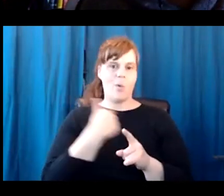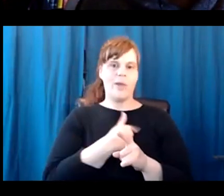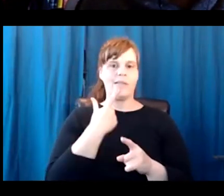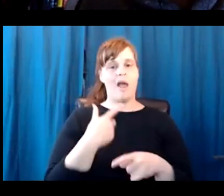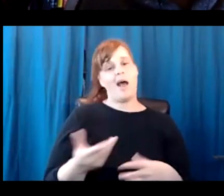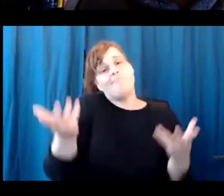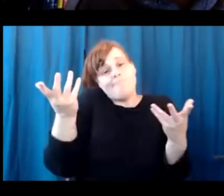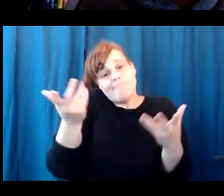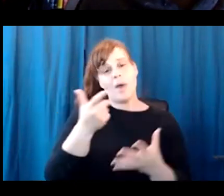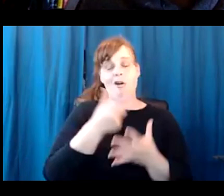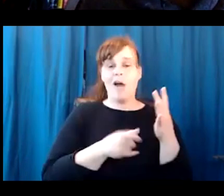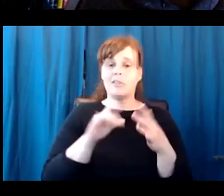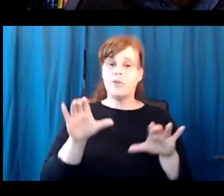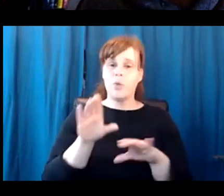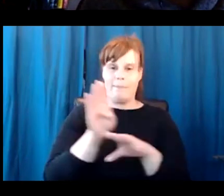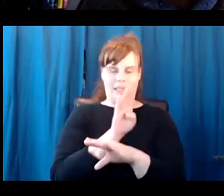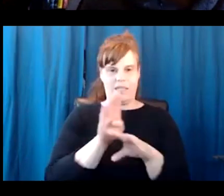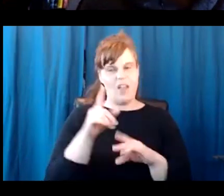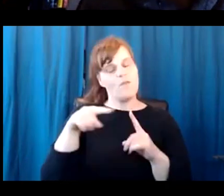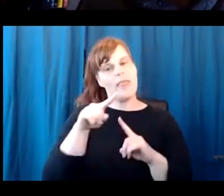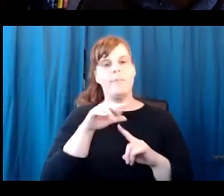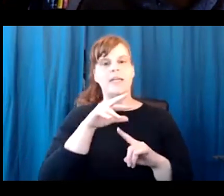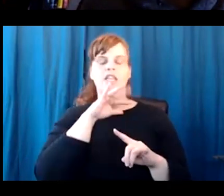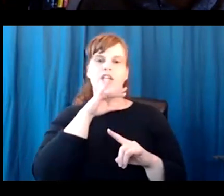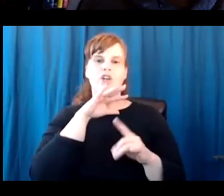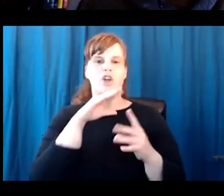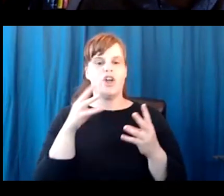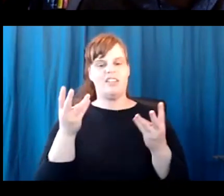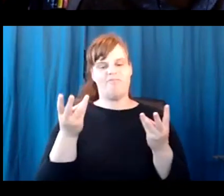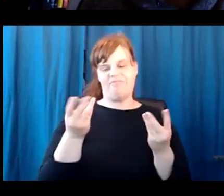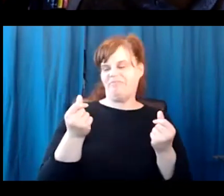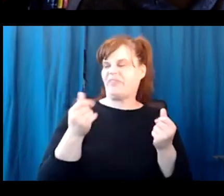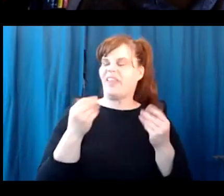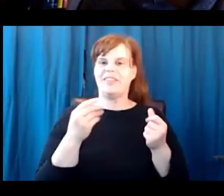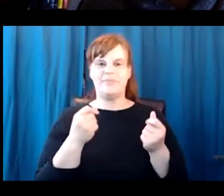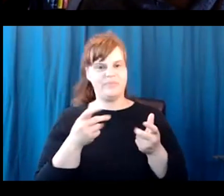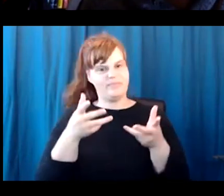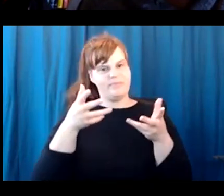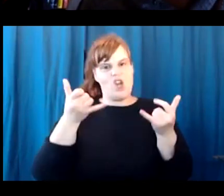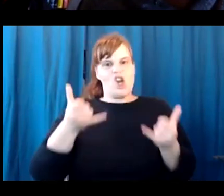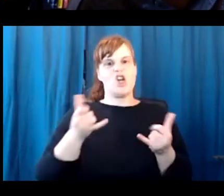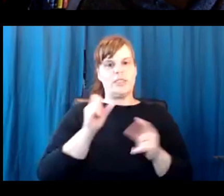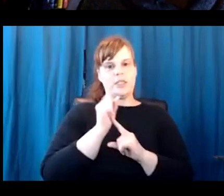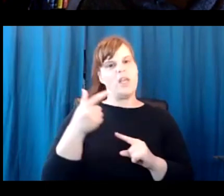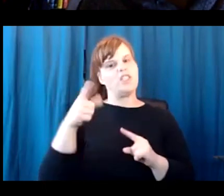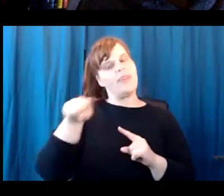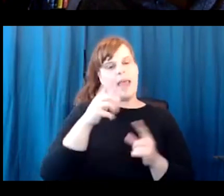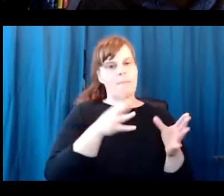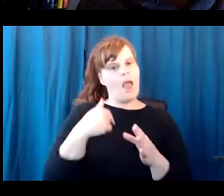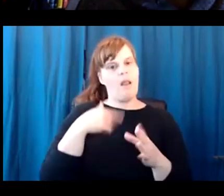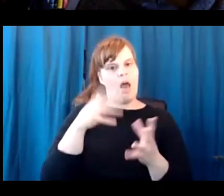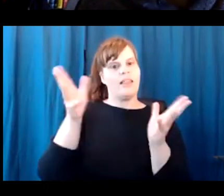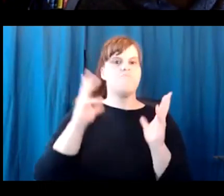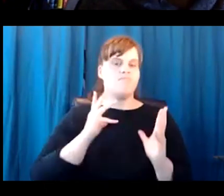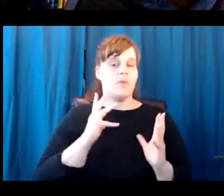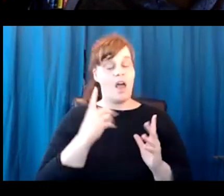them, it's the dirty, soiled present they intend on leaving behind. But for the rest of us, it's